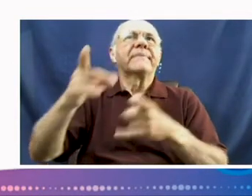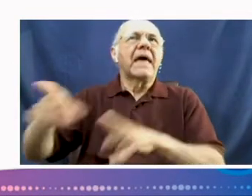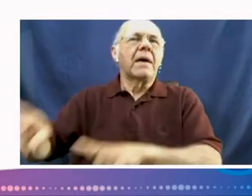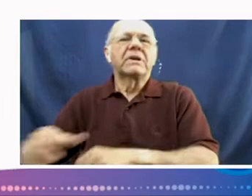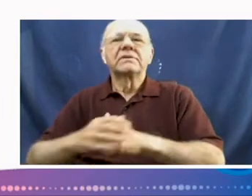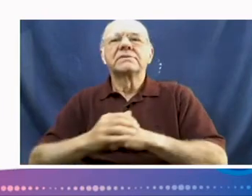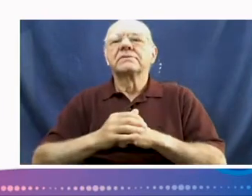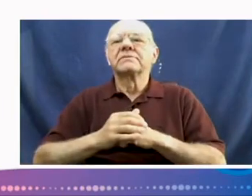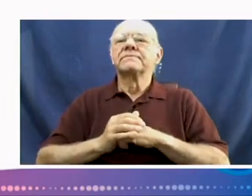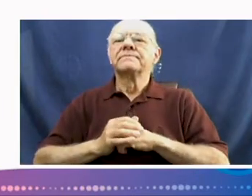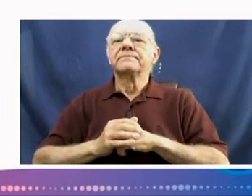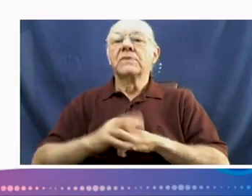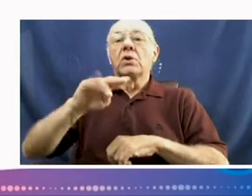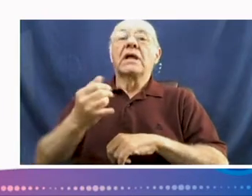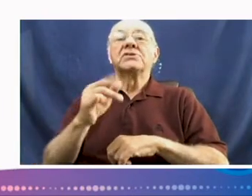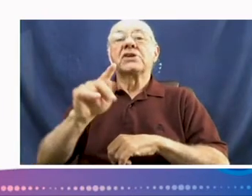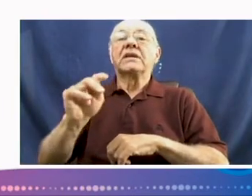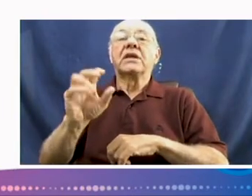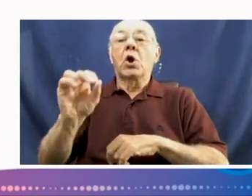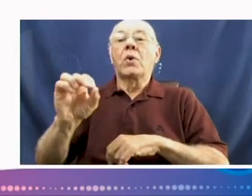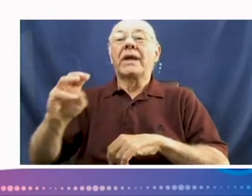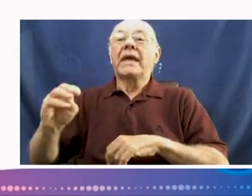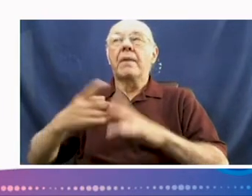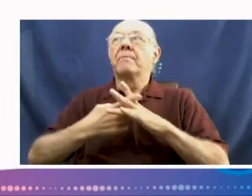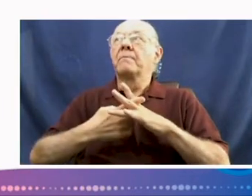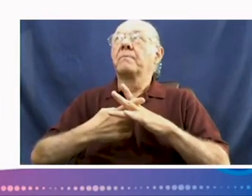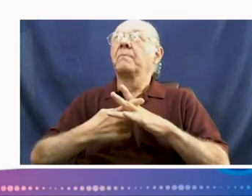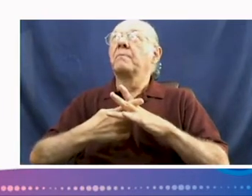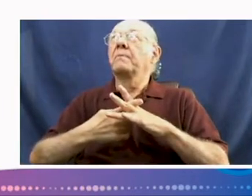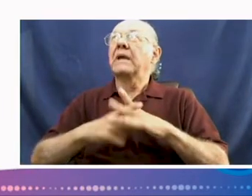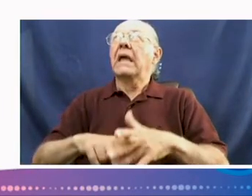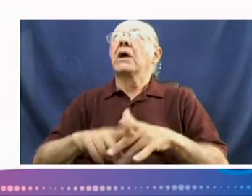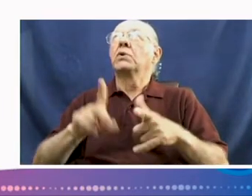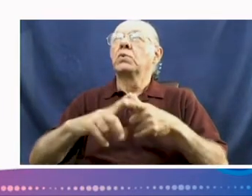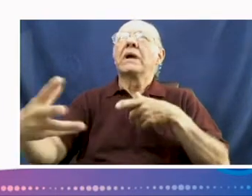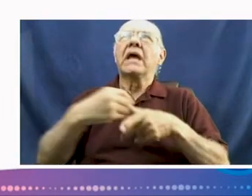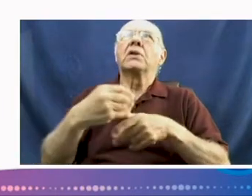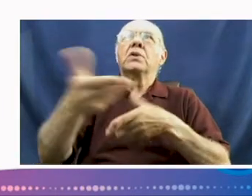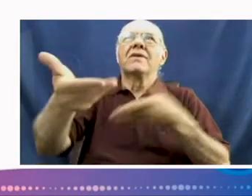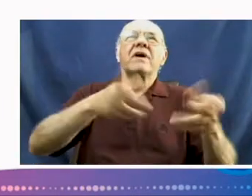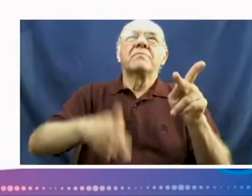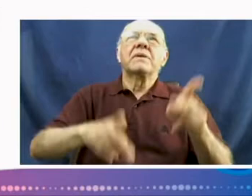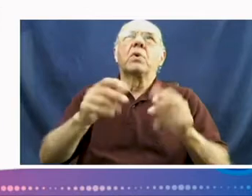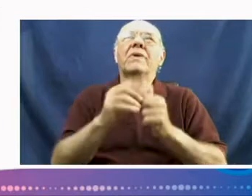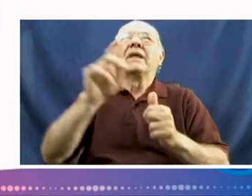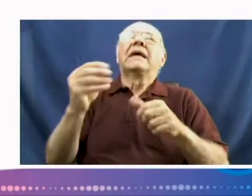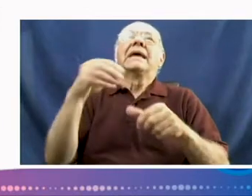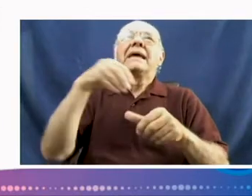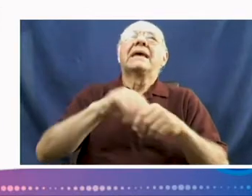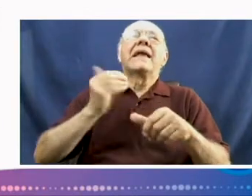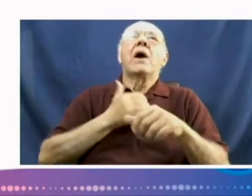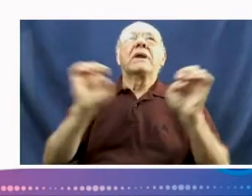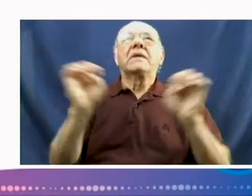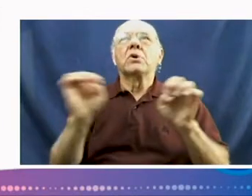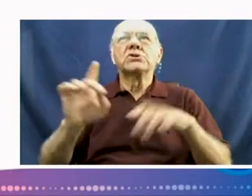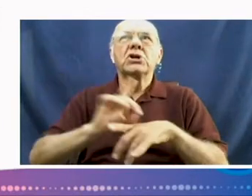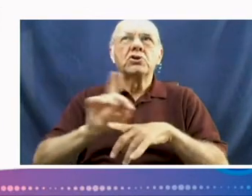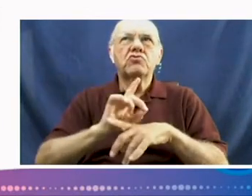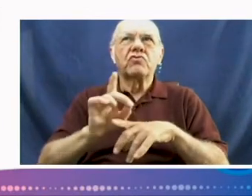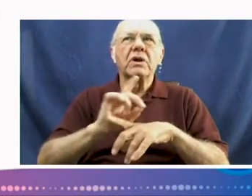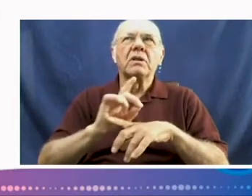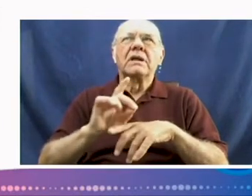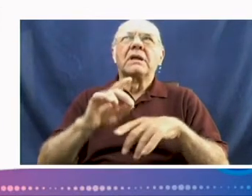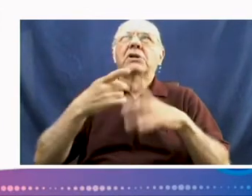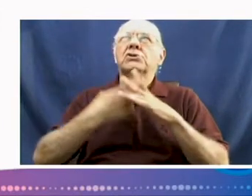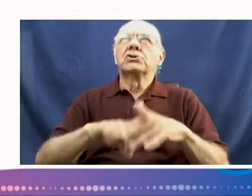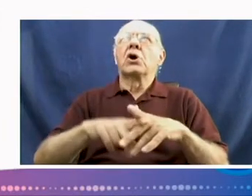New Jersey Transit OEM began to include people with disabilities in our emergency drills annually since 2010. People